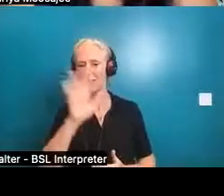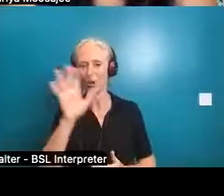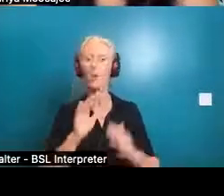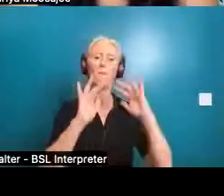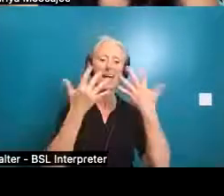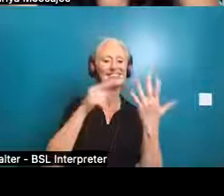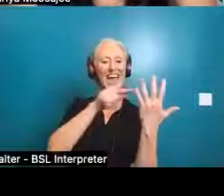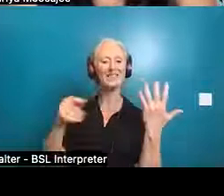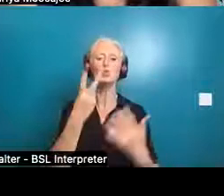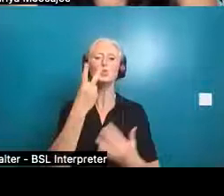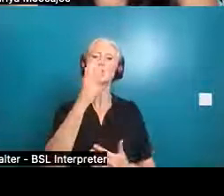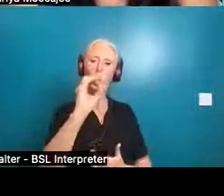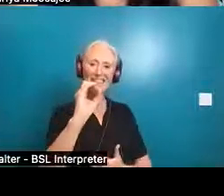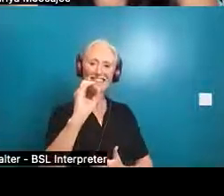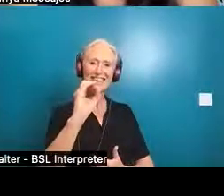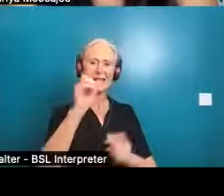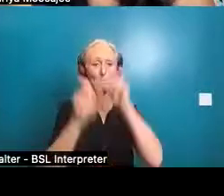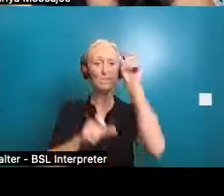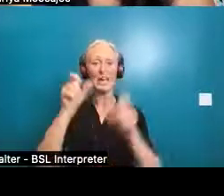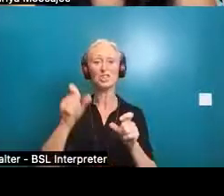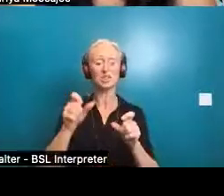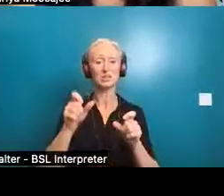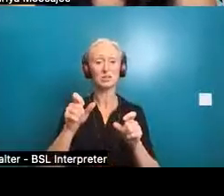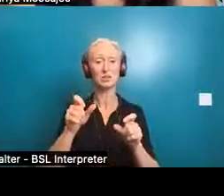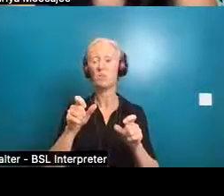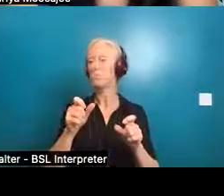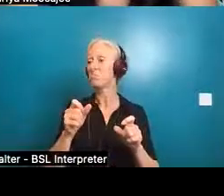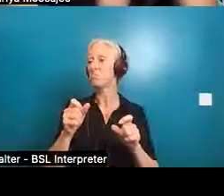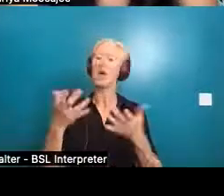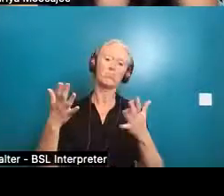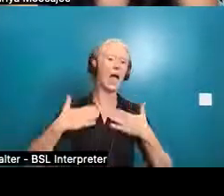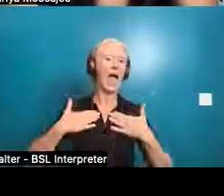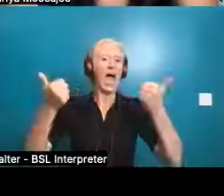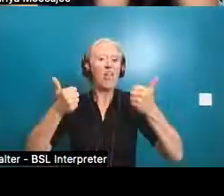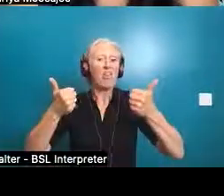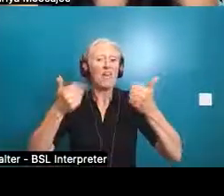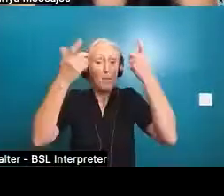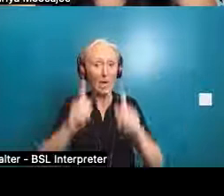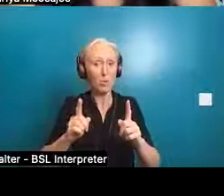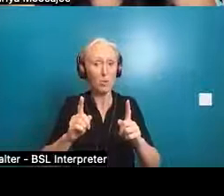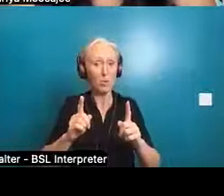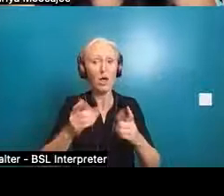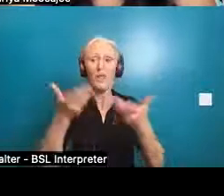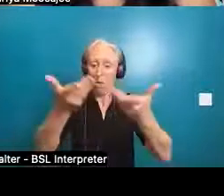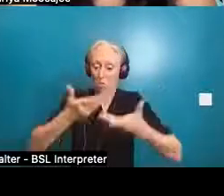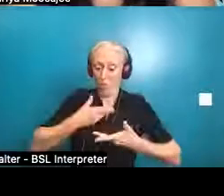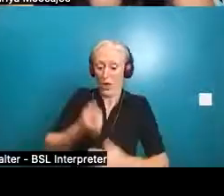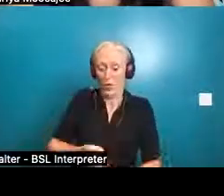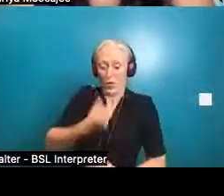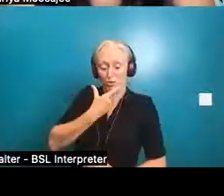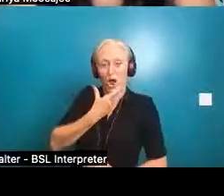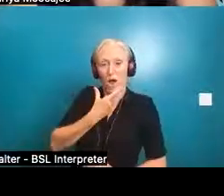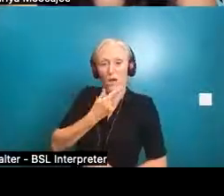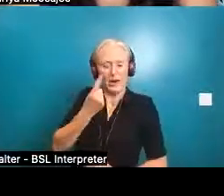may be normal, healthy individuals that are given the drug to see if it causes any side effects. So do they